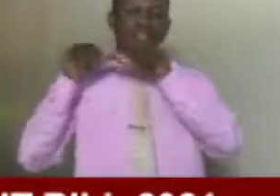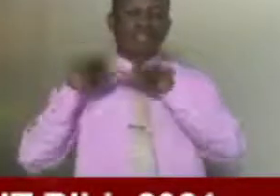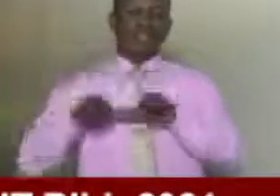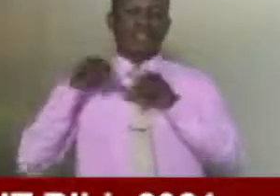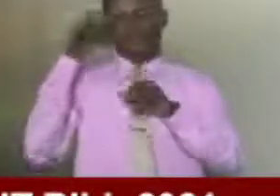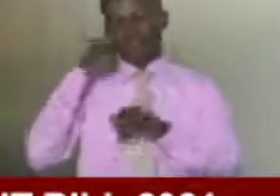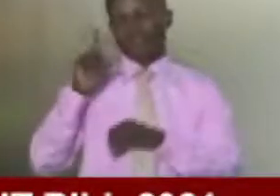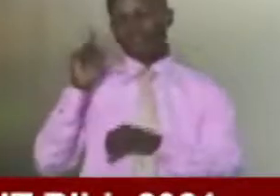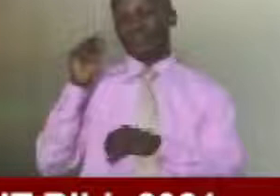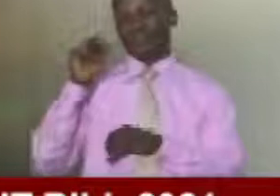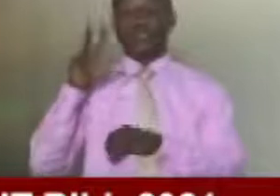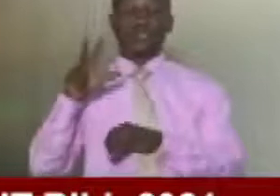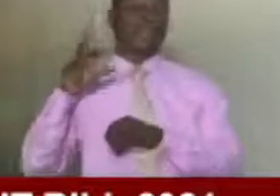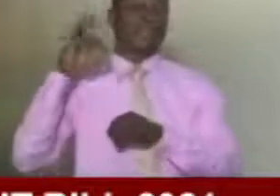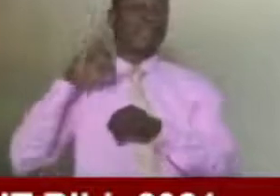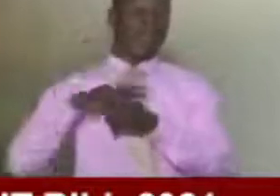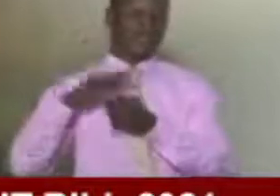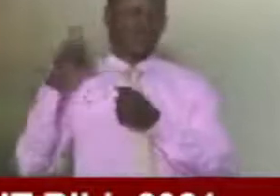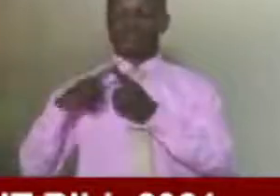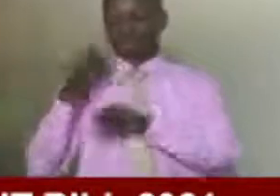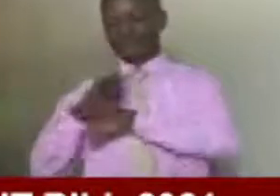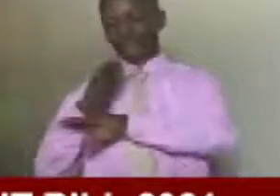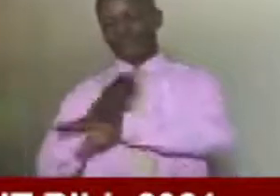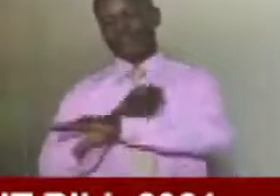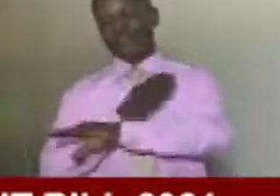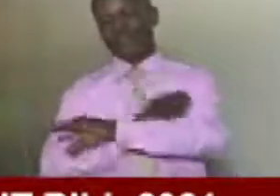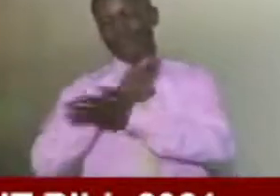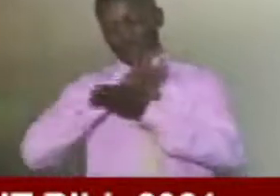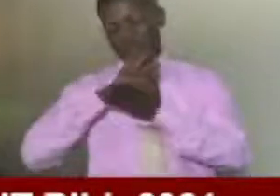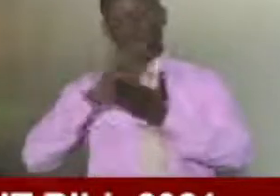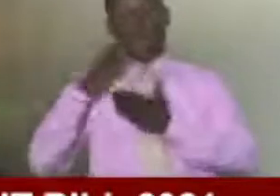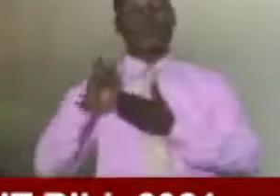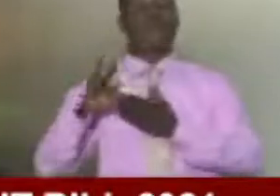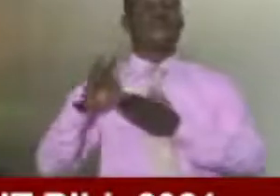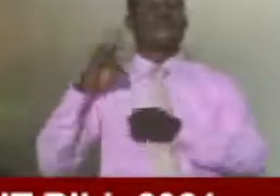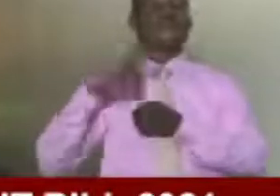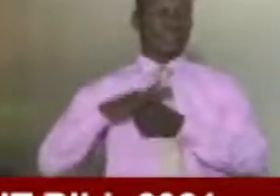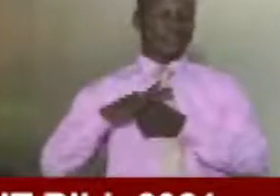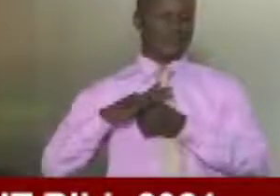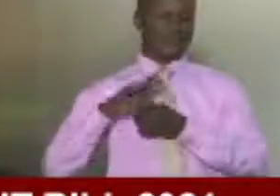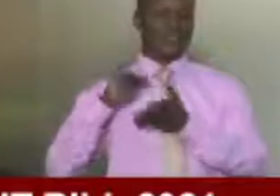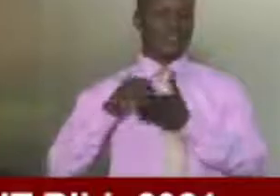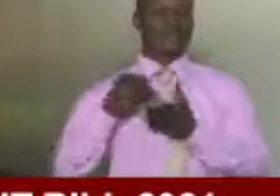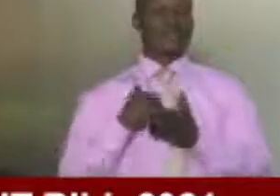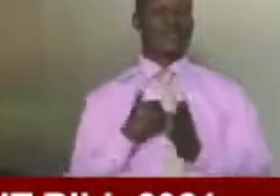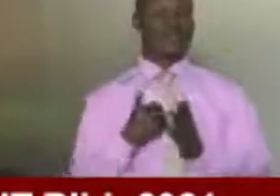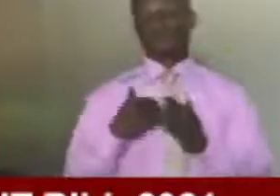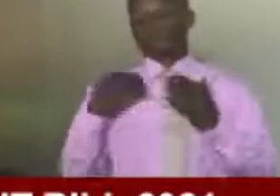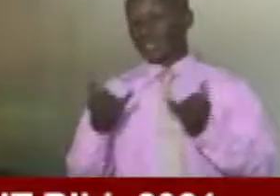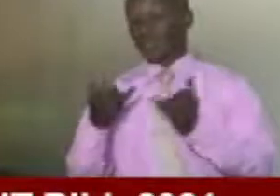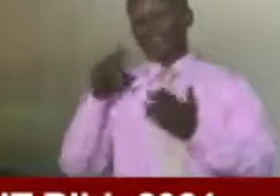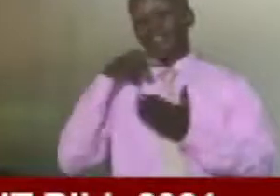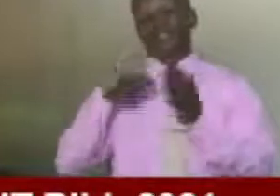elections, because it will improve the integrity of the preparations and conduct of elections. Now, on this issue of